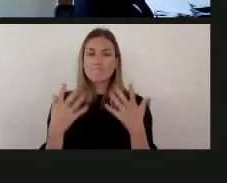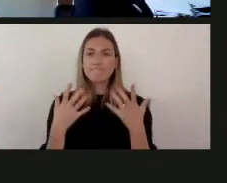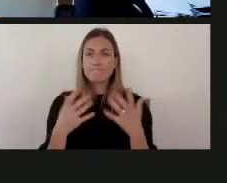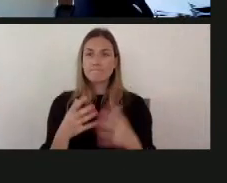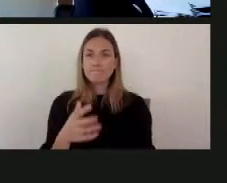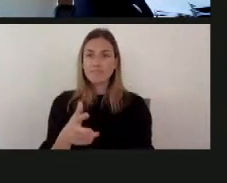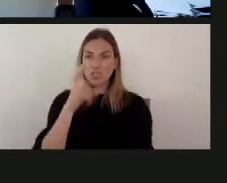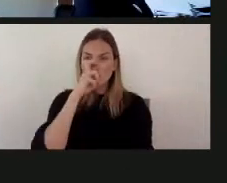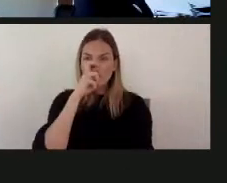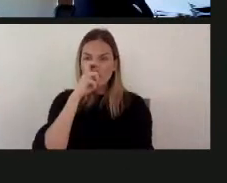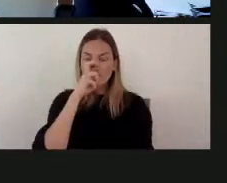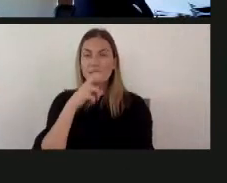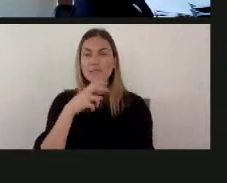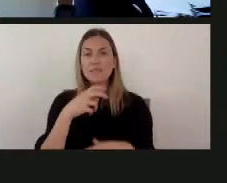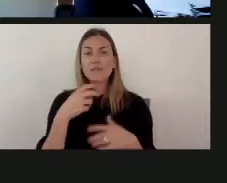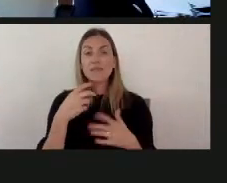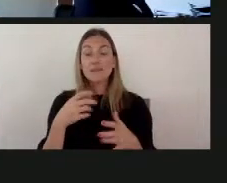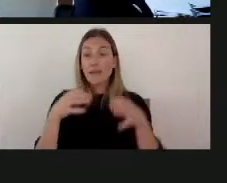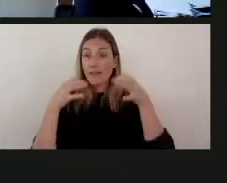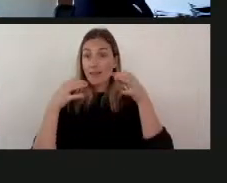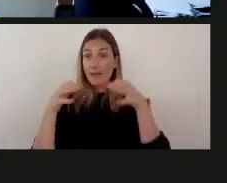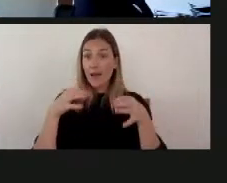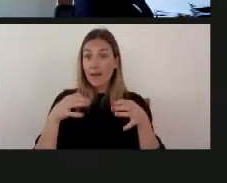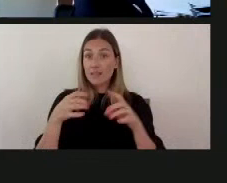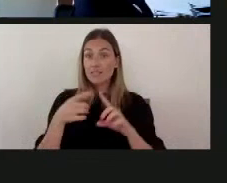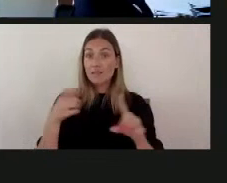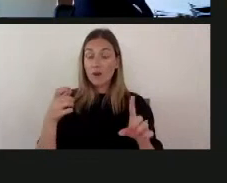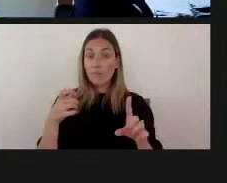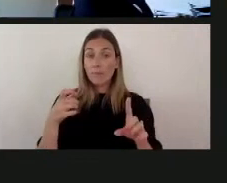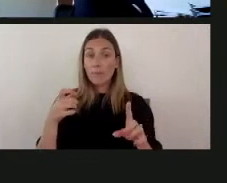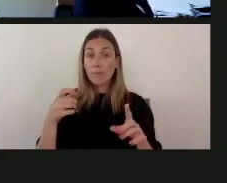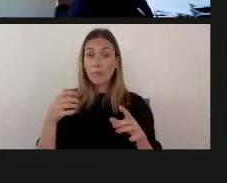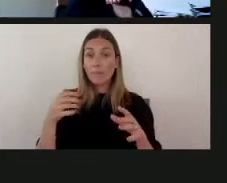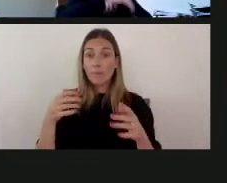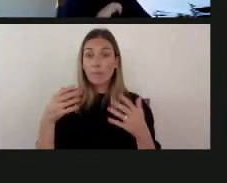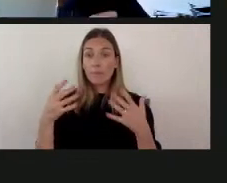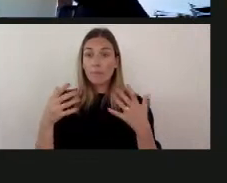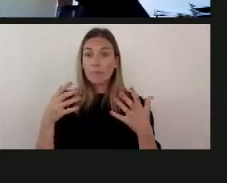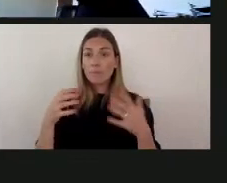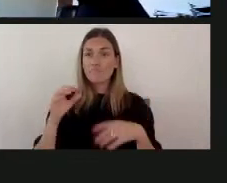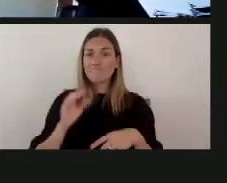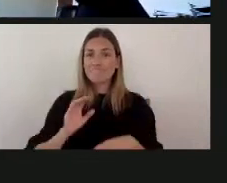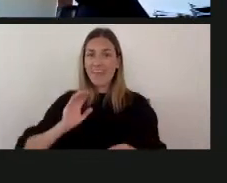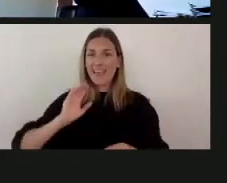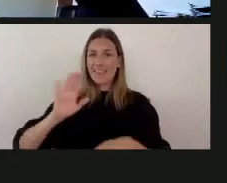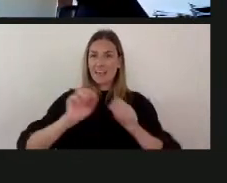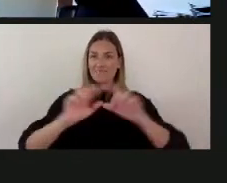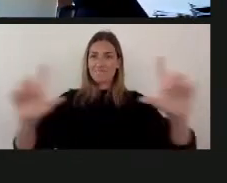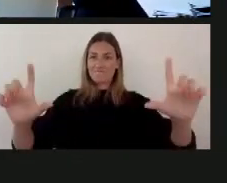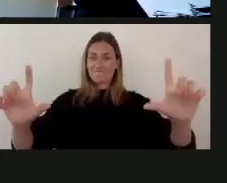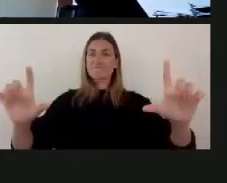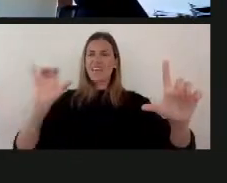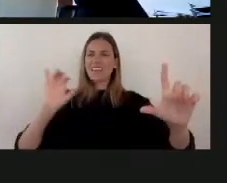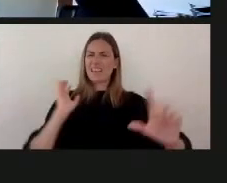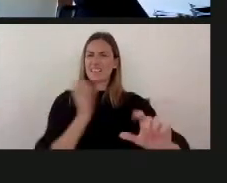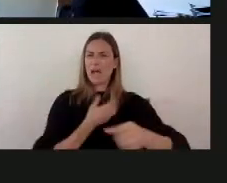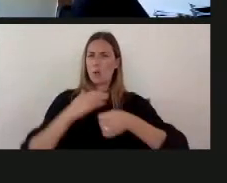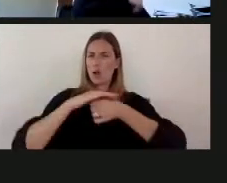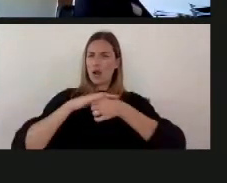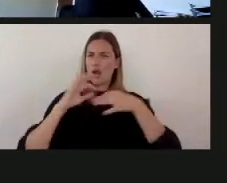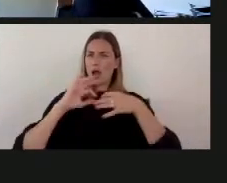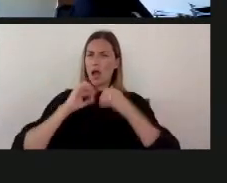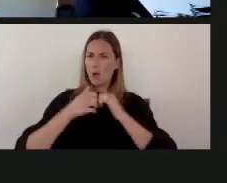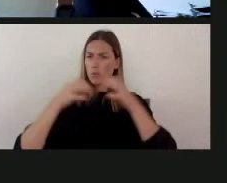strict, if you will, than guidance that's from MD. And that's just because of the spread in our area. That's the way that it's been explained